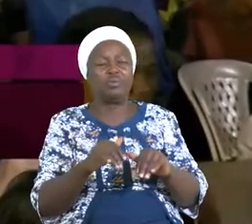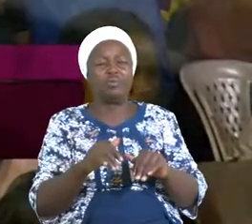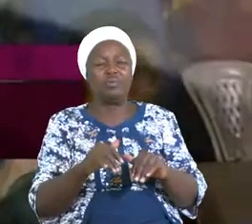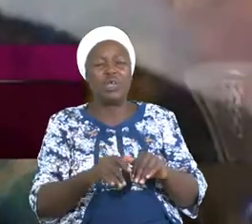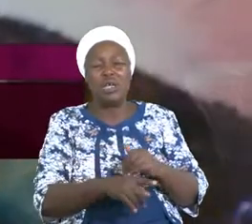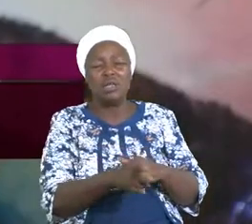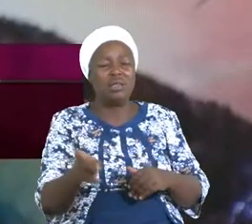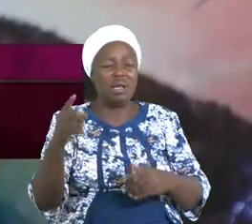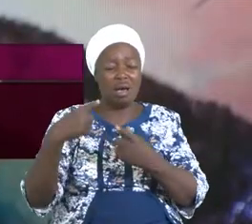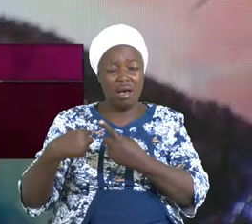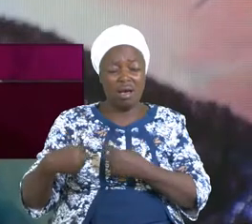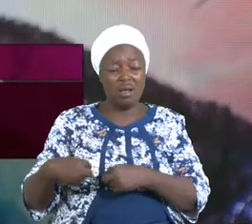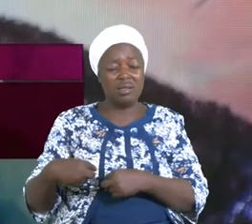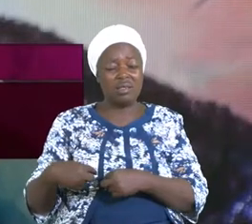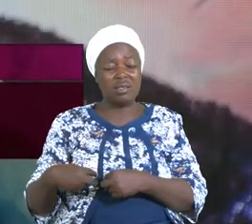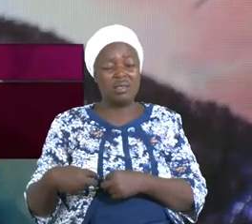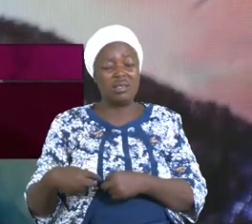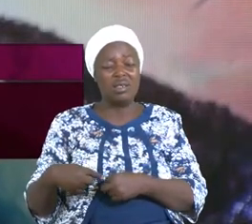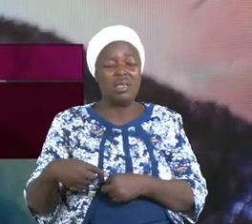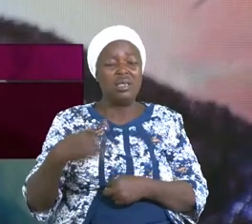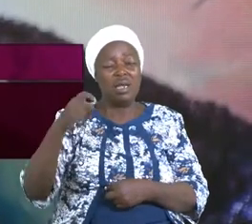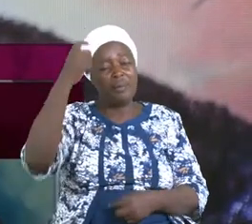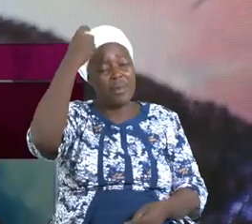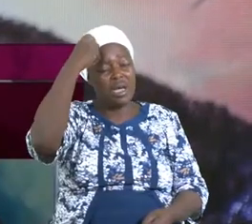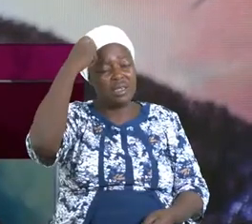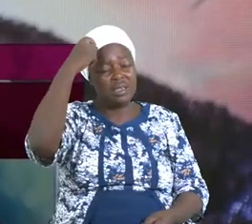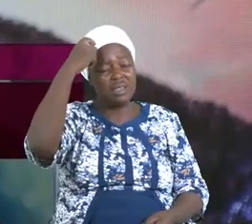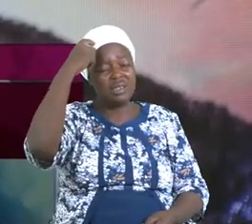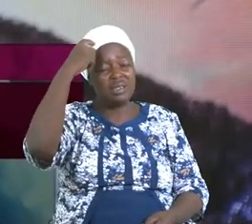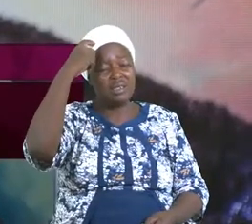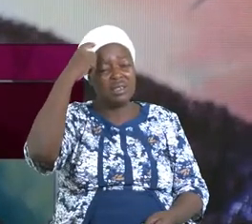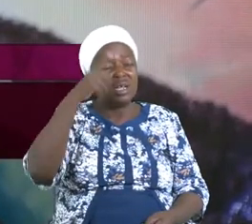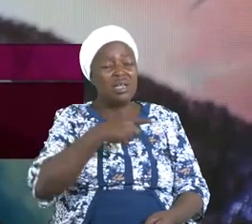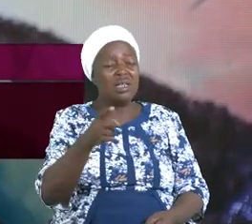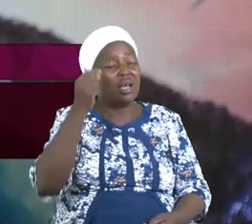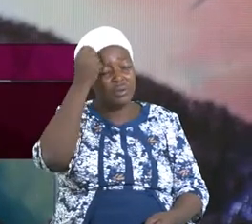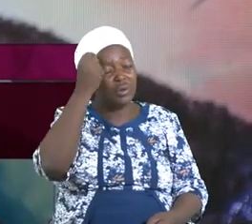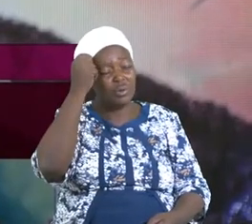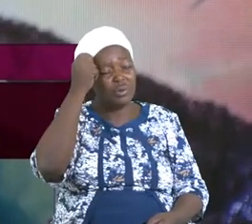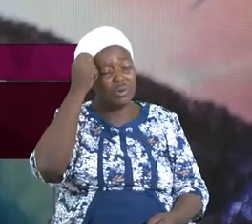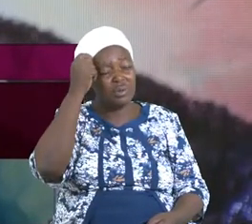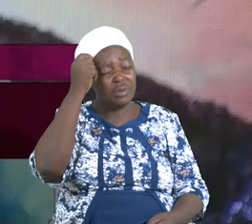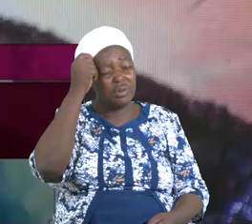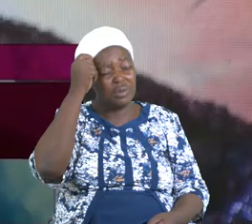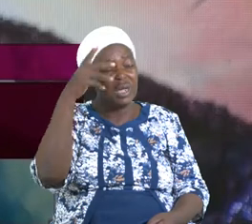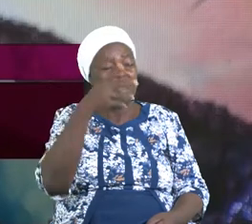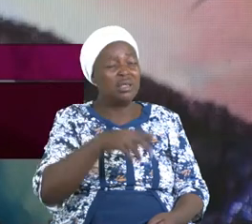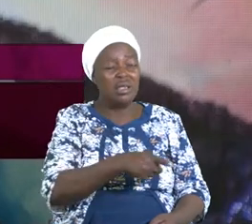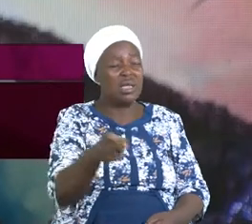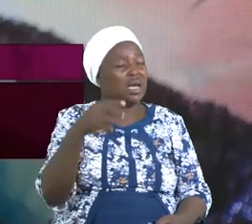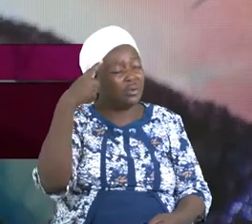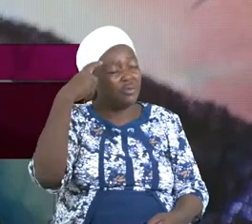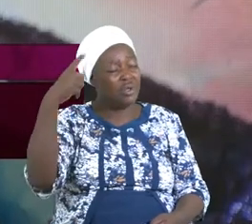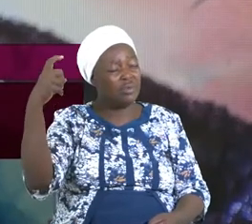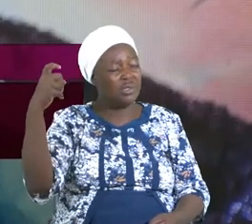heart, their mind, their thoughts, their dreams,